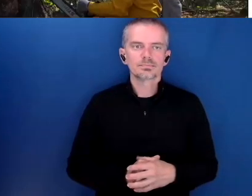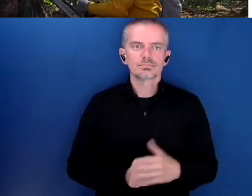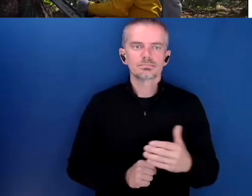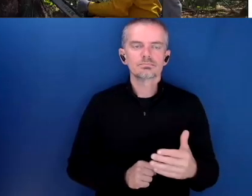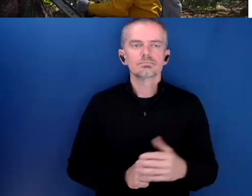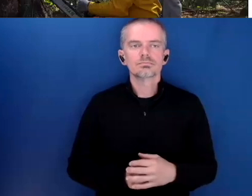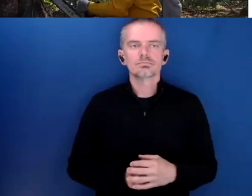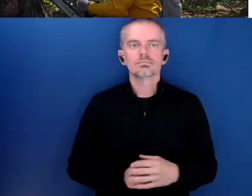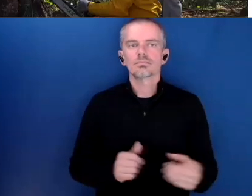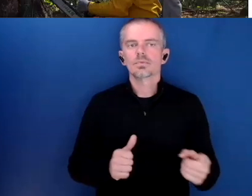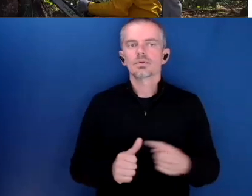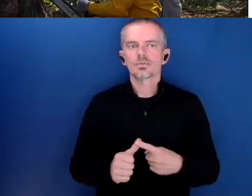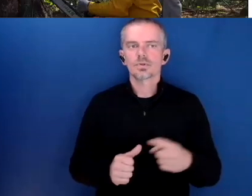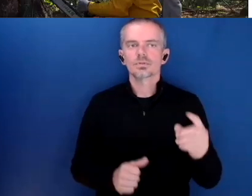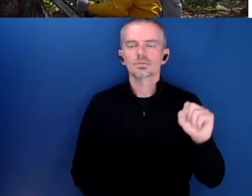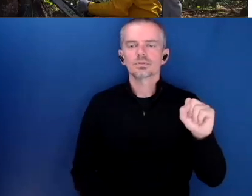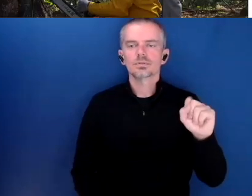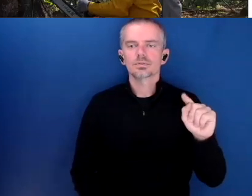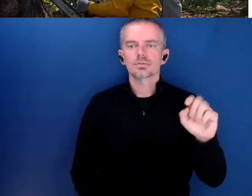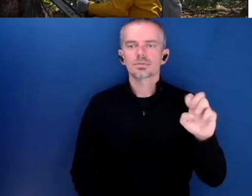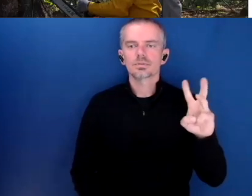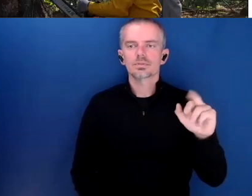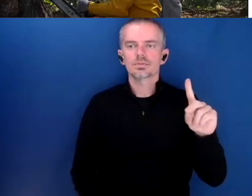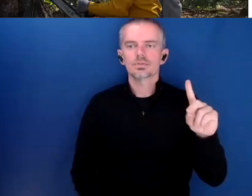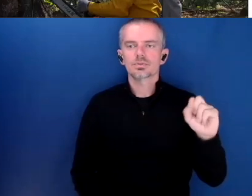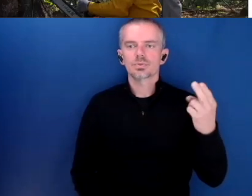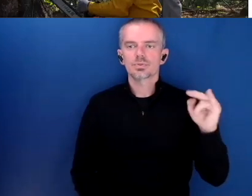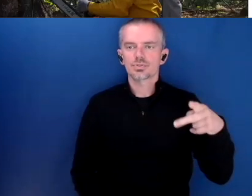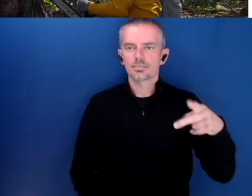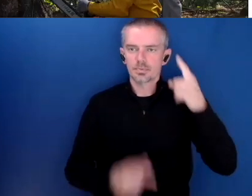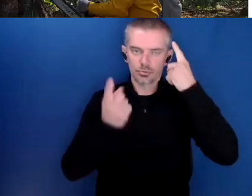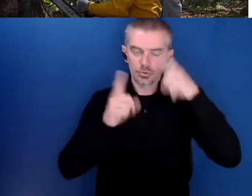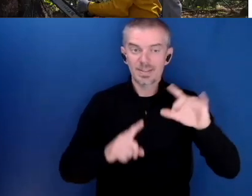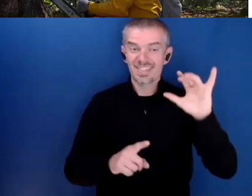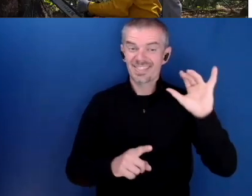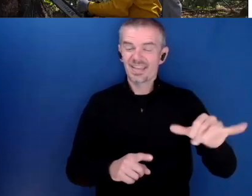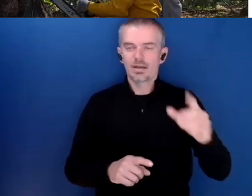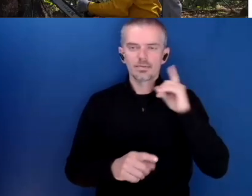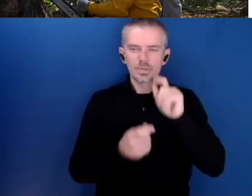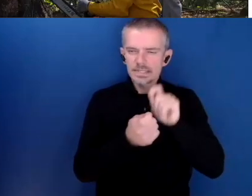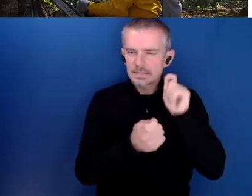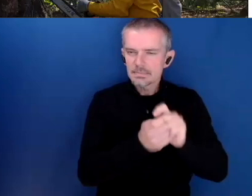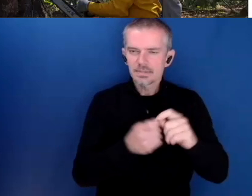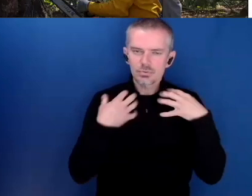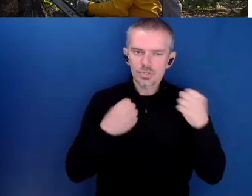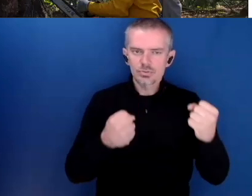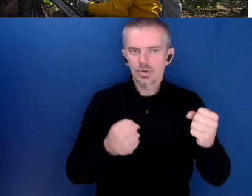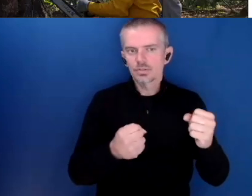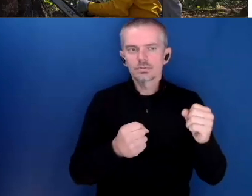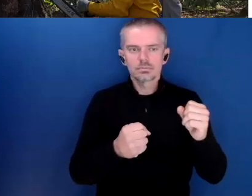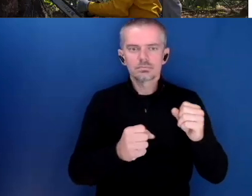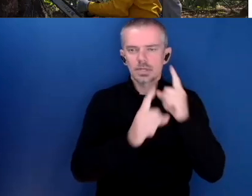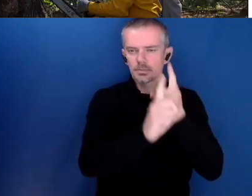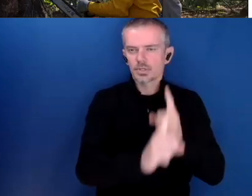The first we'll talk about is stewardship agreements. These are intended to accomplish specific restoration-focused objectives,